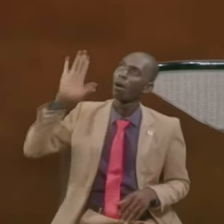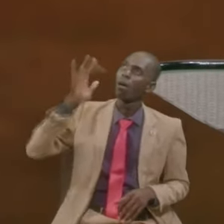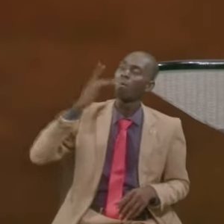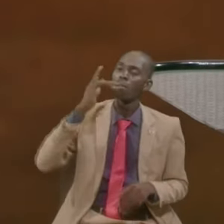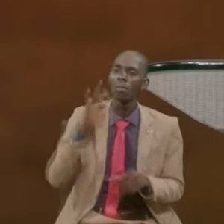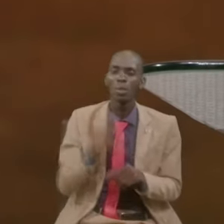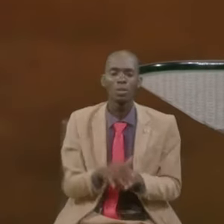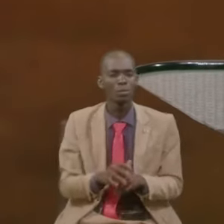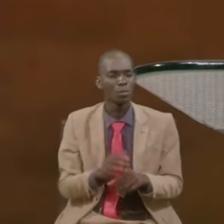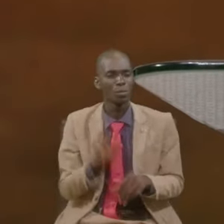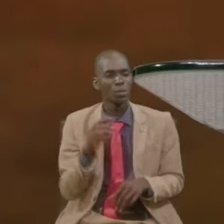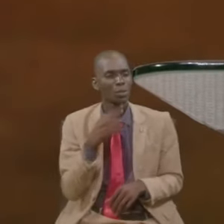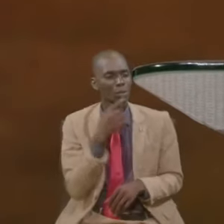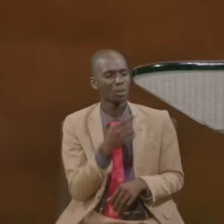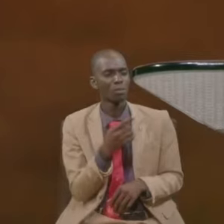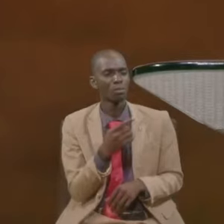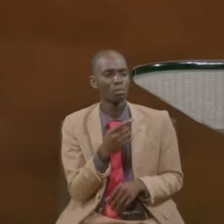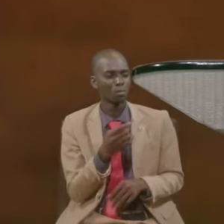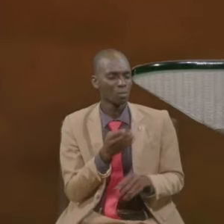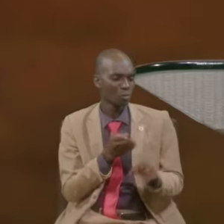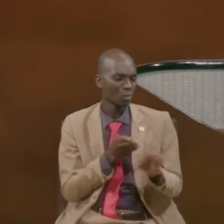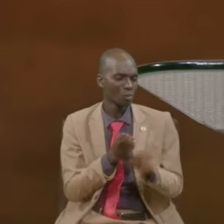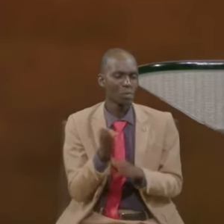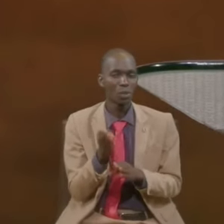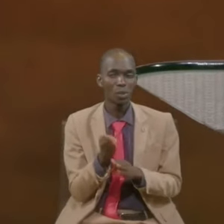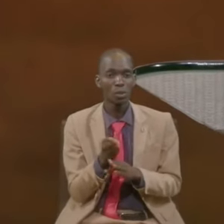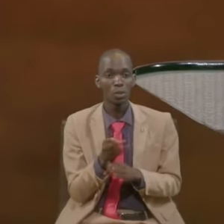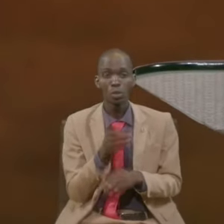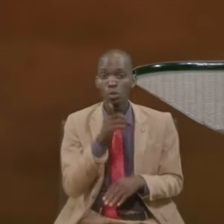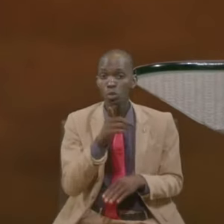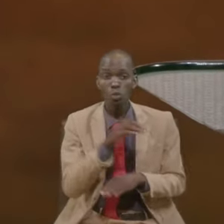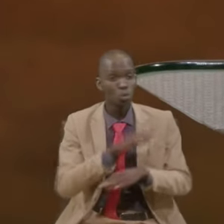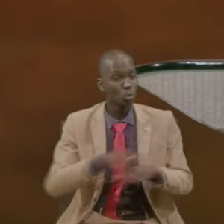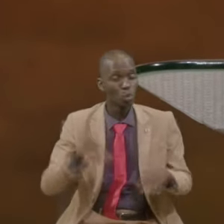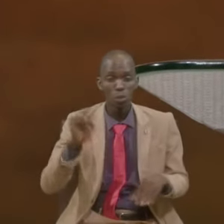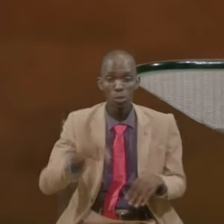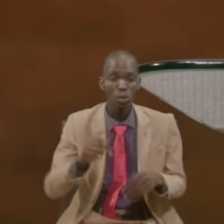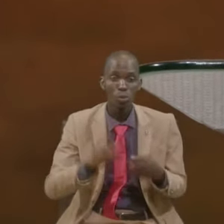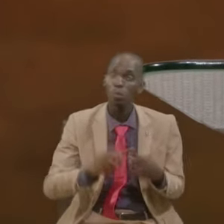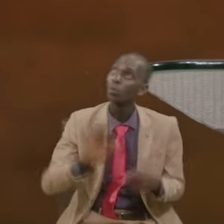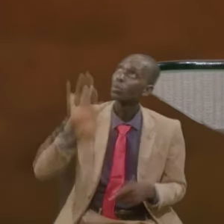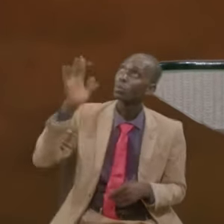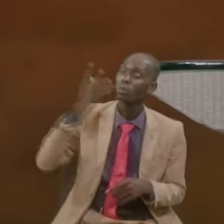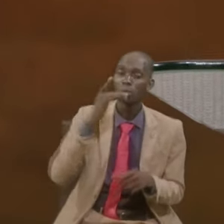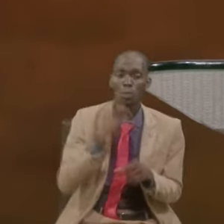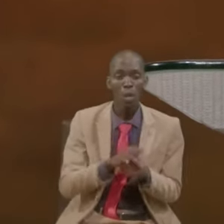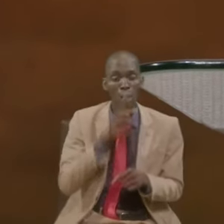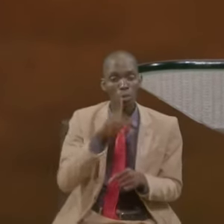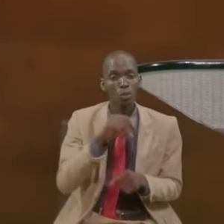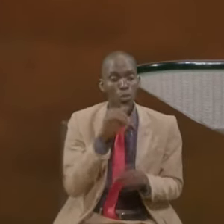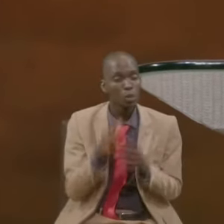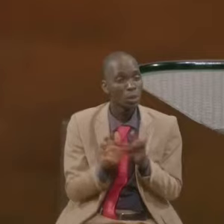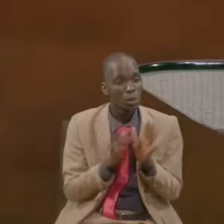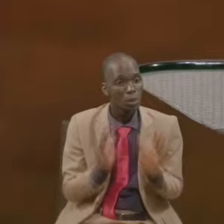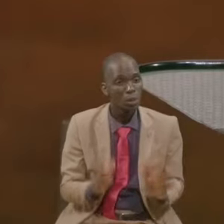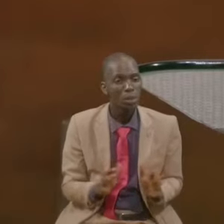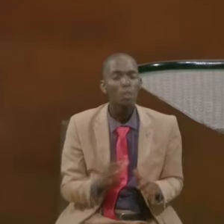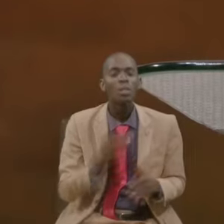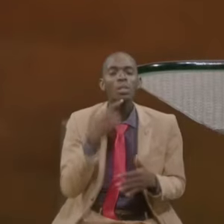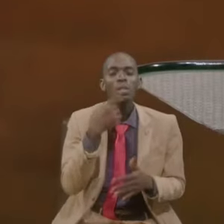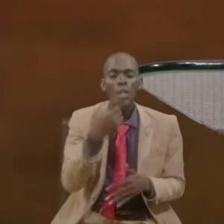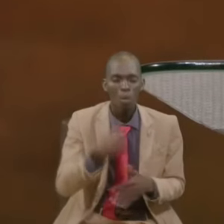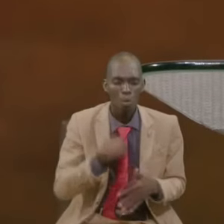just tell them straight. You don't have to swear. Are you not a believer? Tell me what's on your